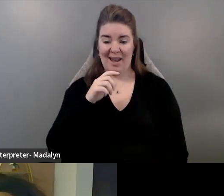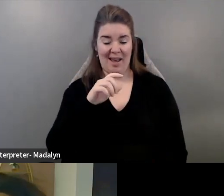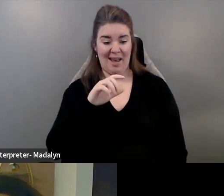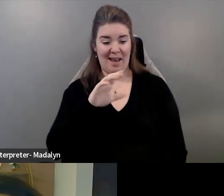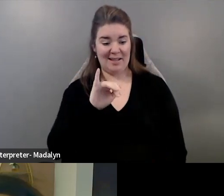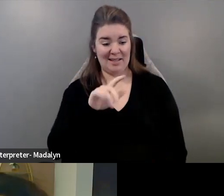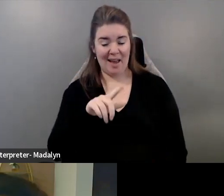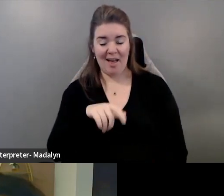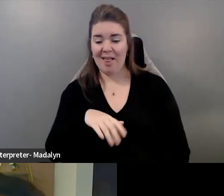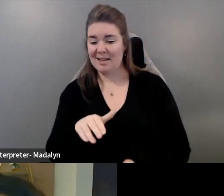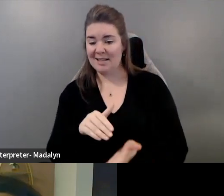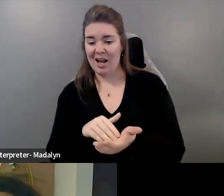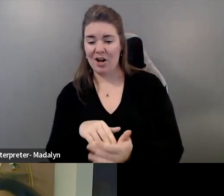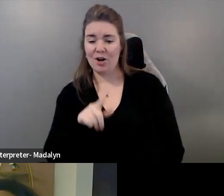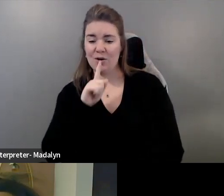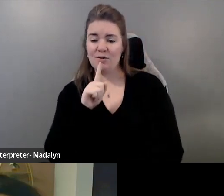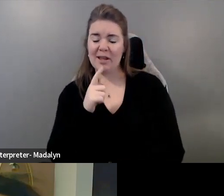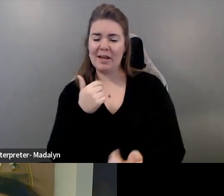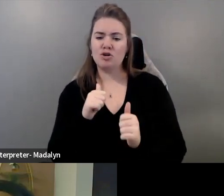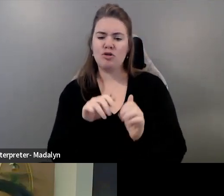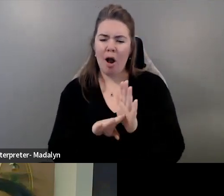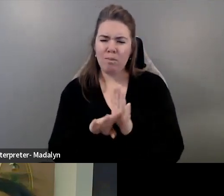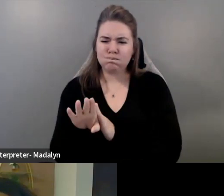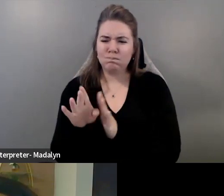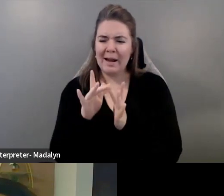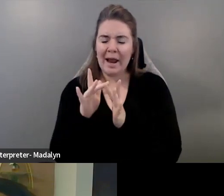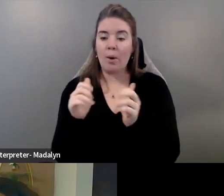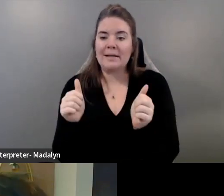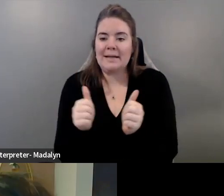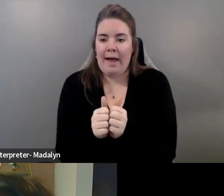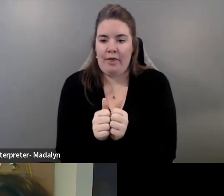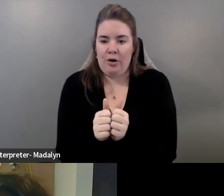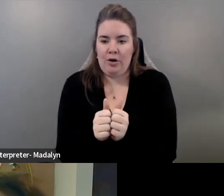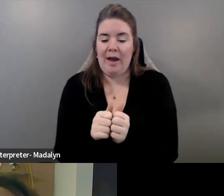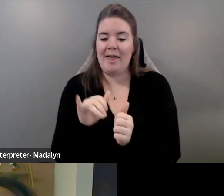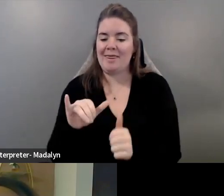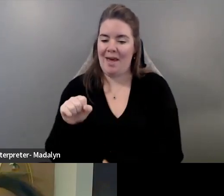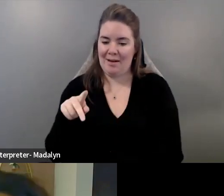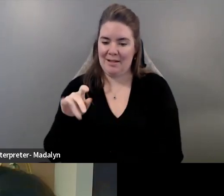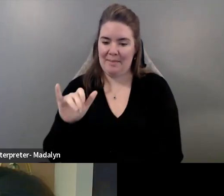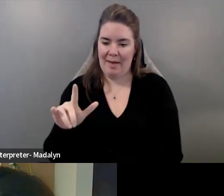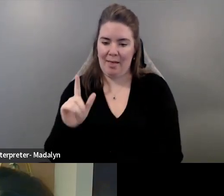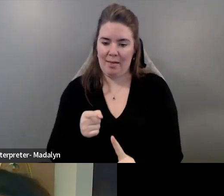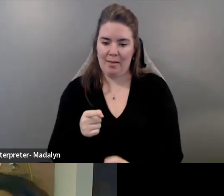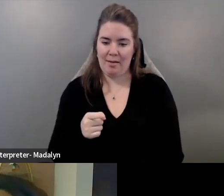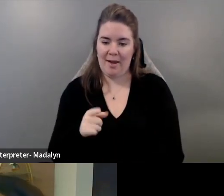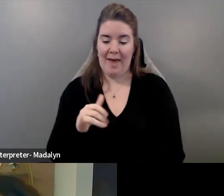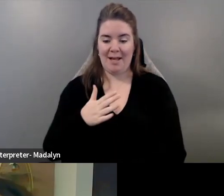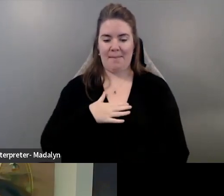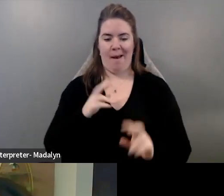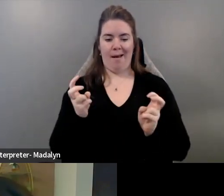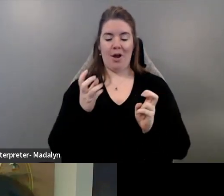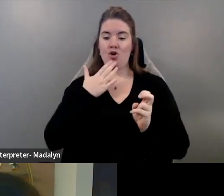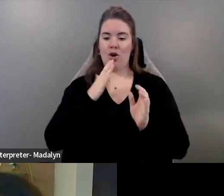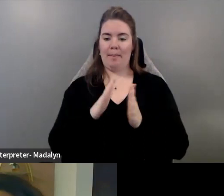this in voting to build that network together. And that's what that spill is. It's my good book. Okay, I